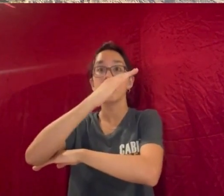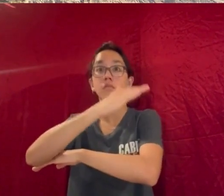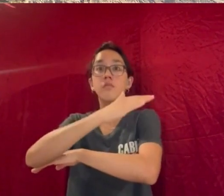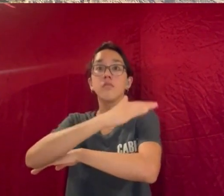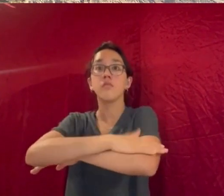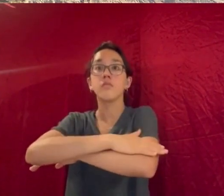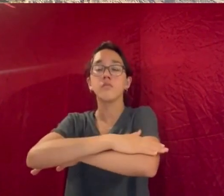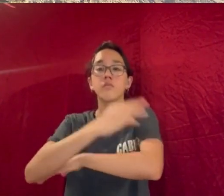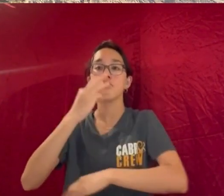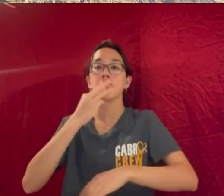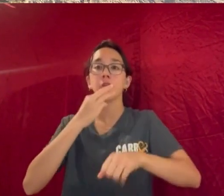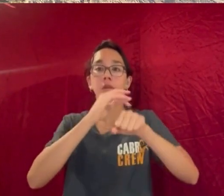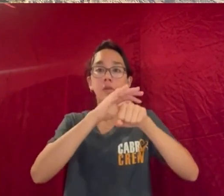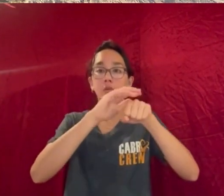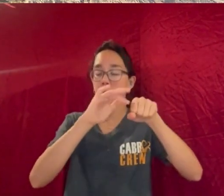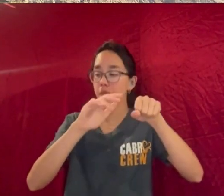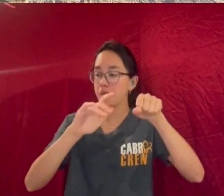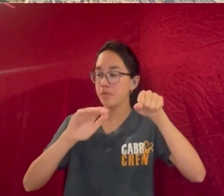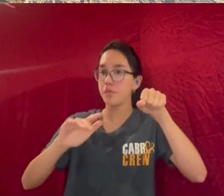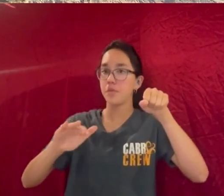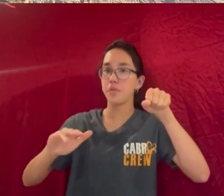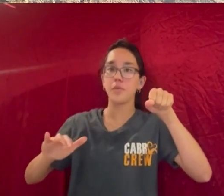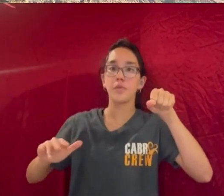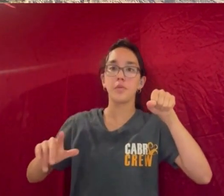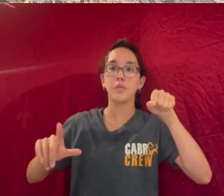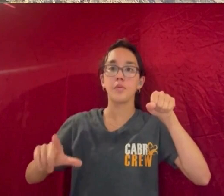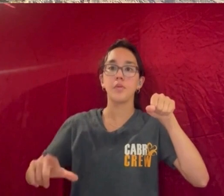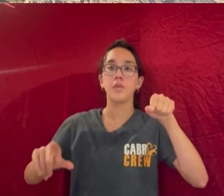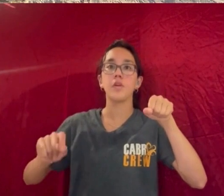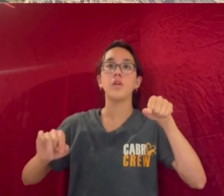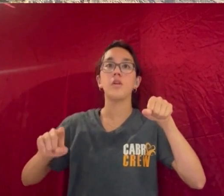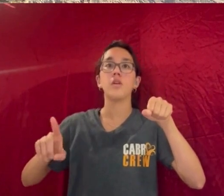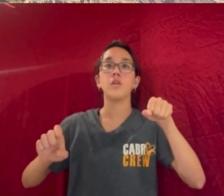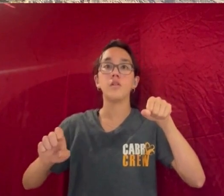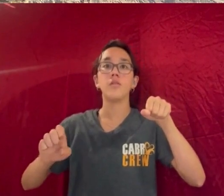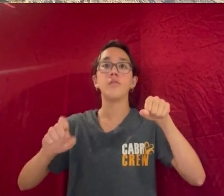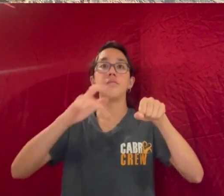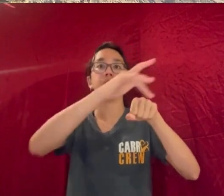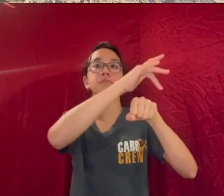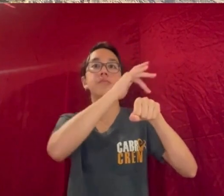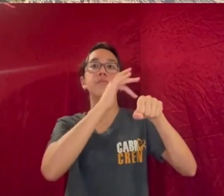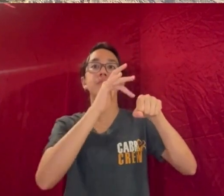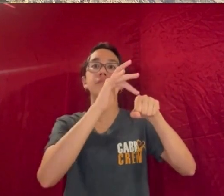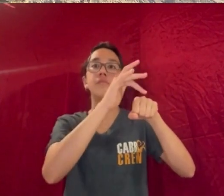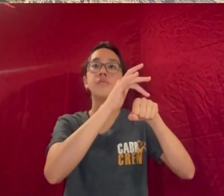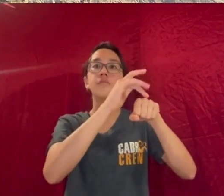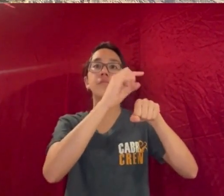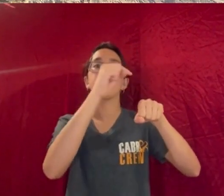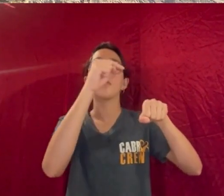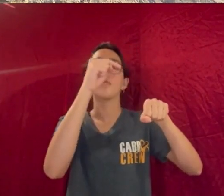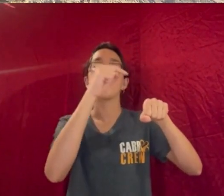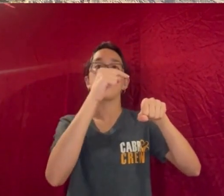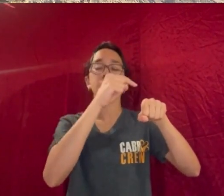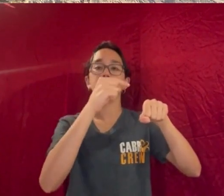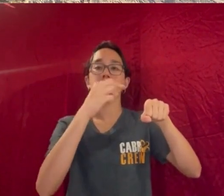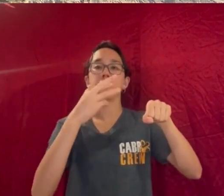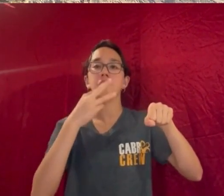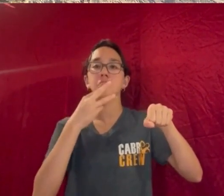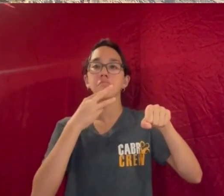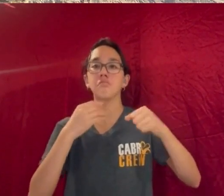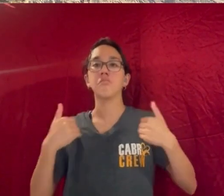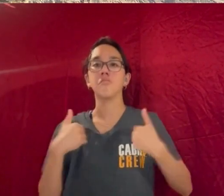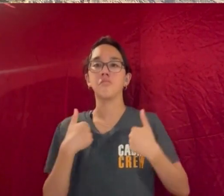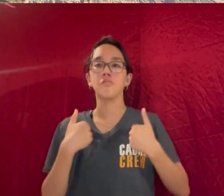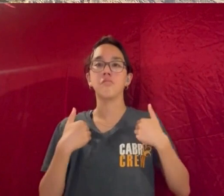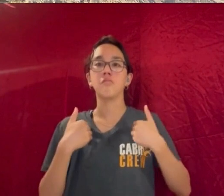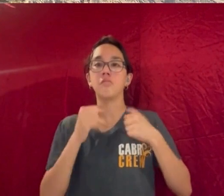Multiple times a day, the water goes out into a low tide, completely